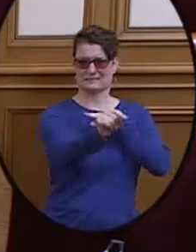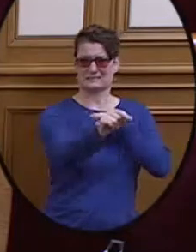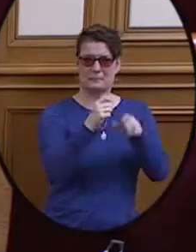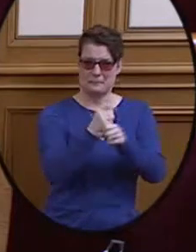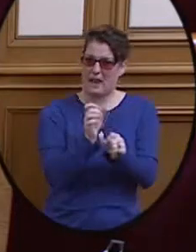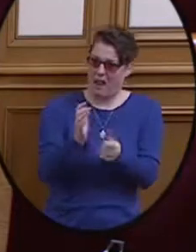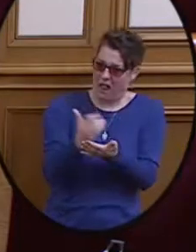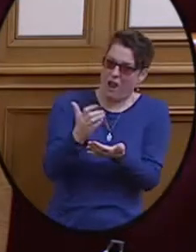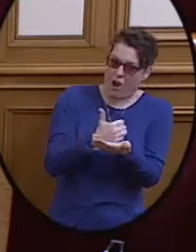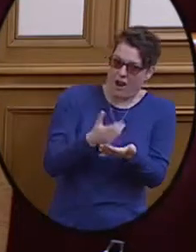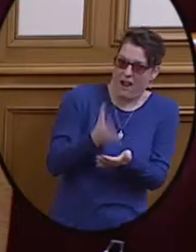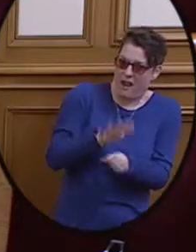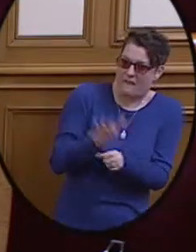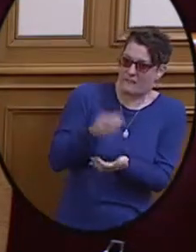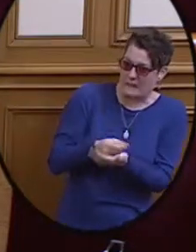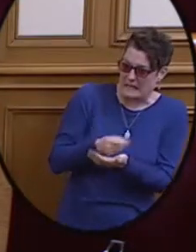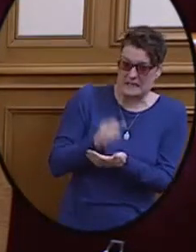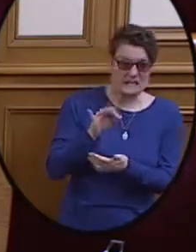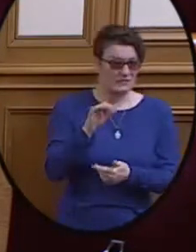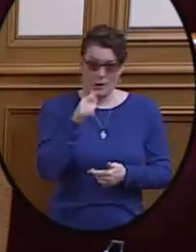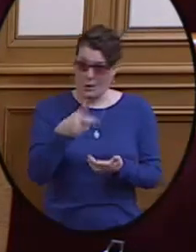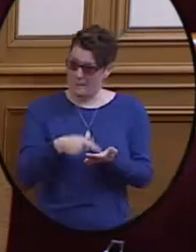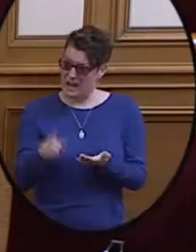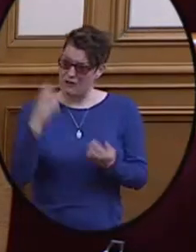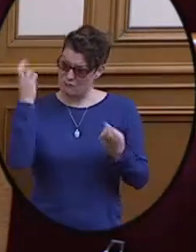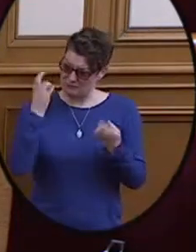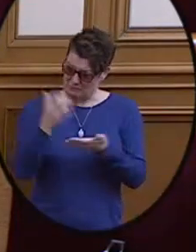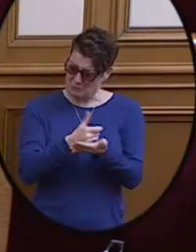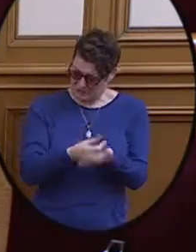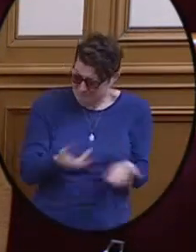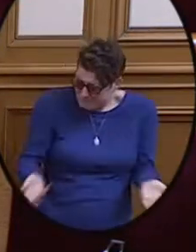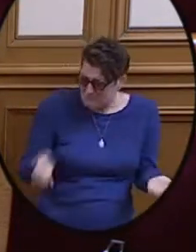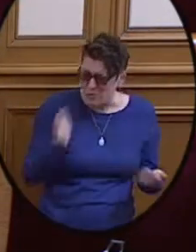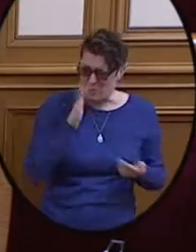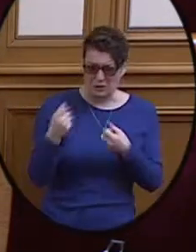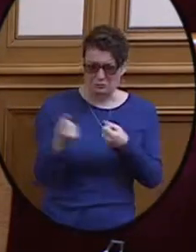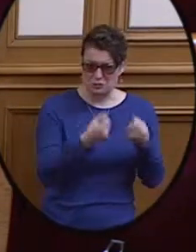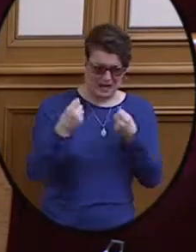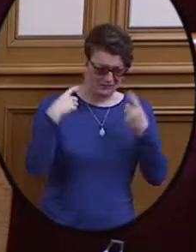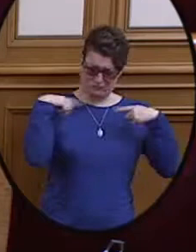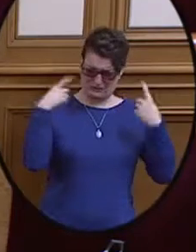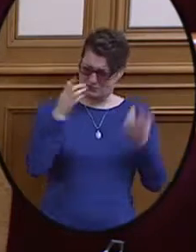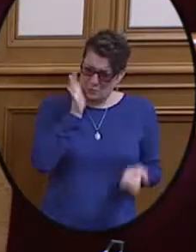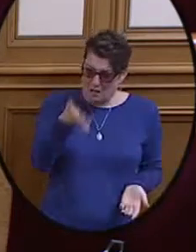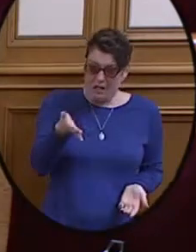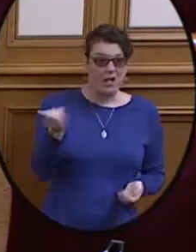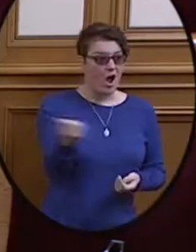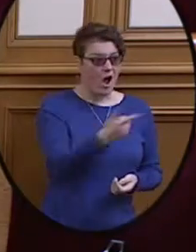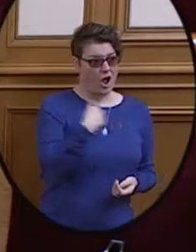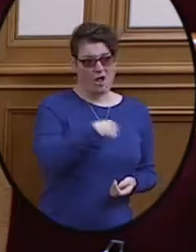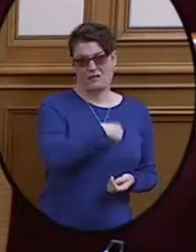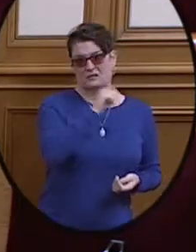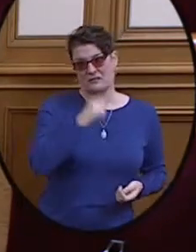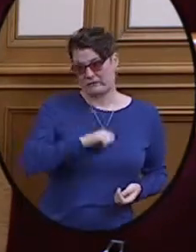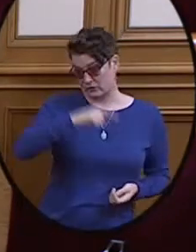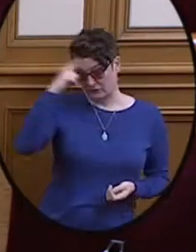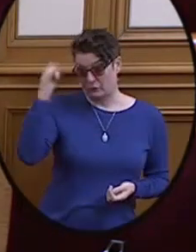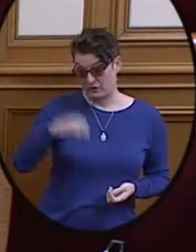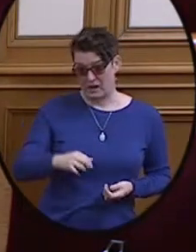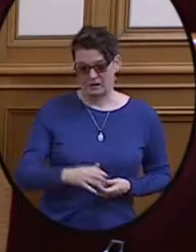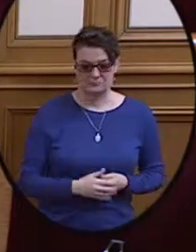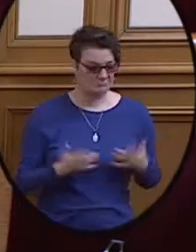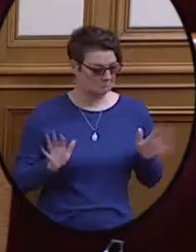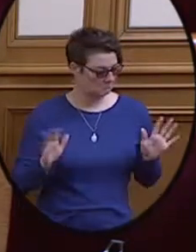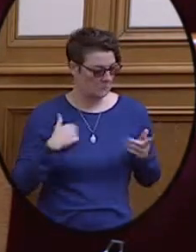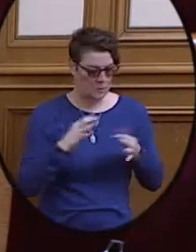money to live. So if you don't pay them a livable wage to do that, yeah, they're going to drive dangerously, and we are all paying the cost for that. That's all I